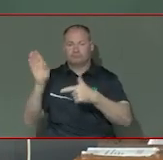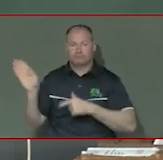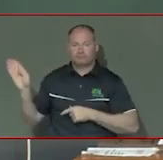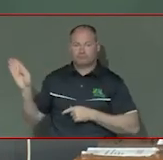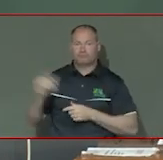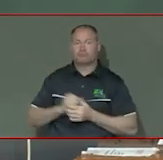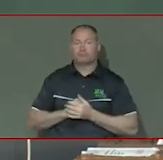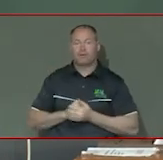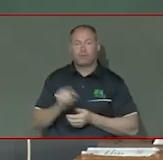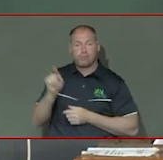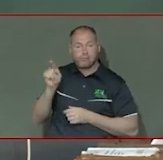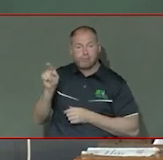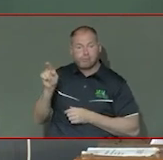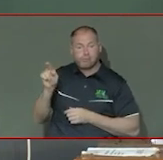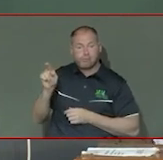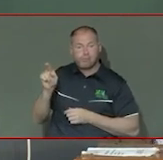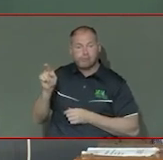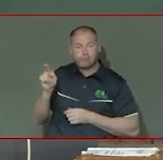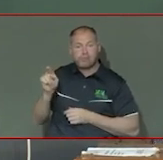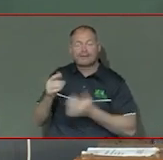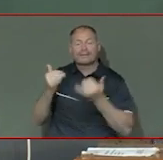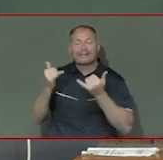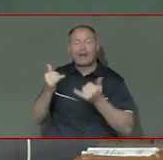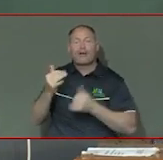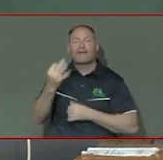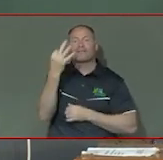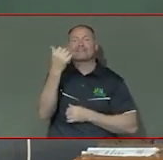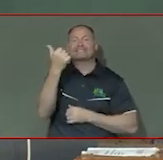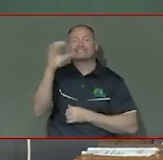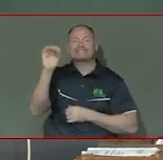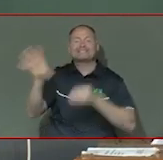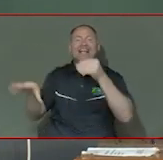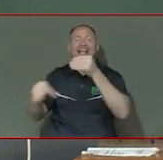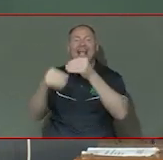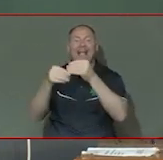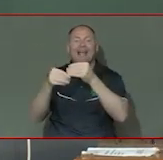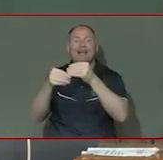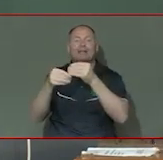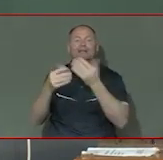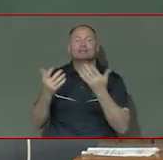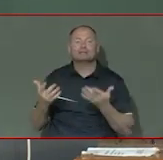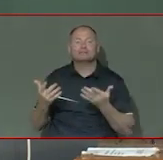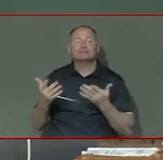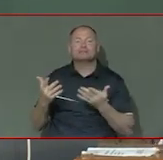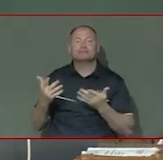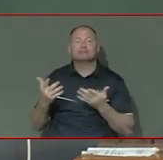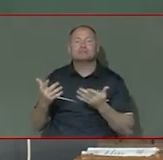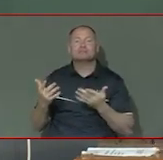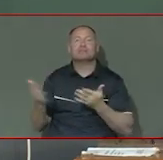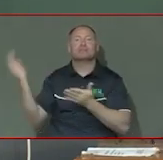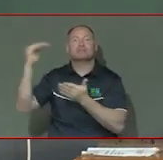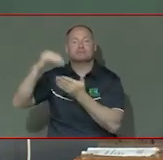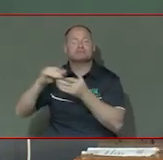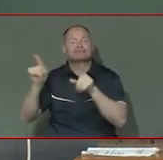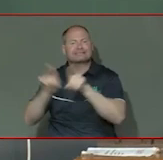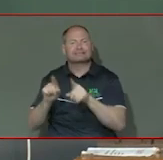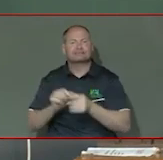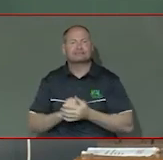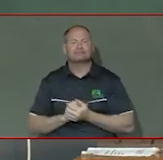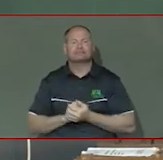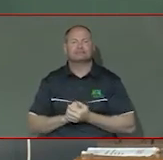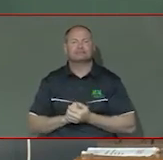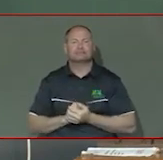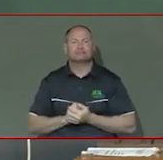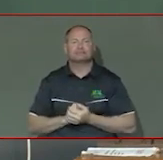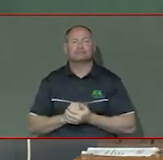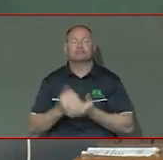if I'm there and I add 360 degrees, I'll end up on the same terminal ray. If I'm on this terminal ray